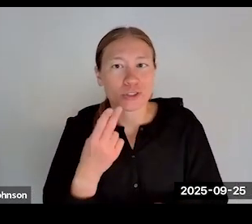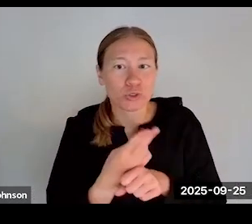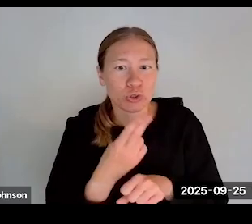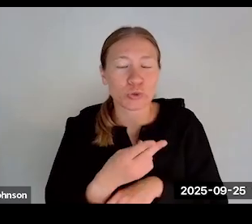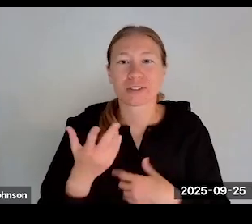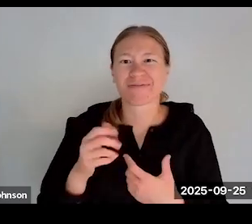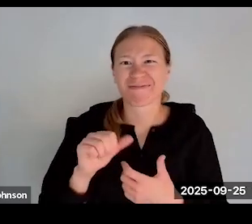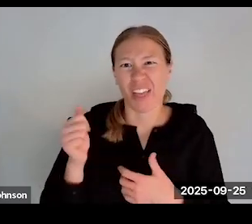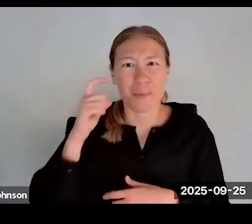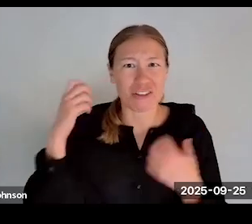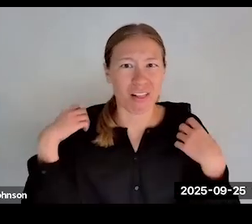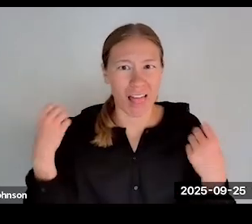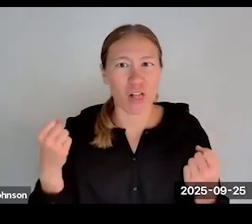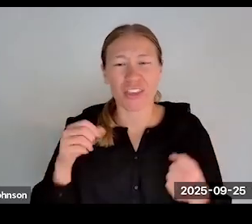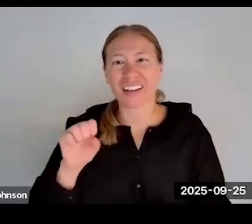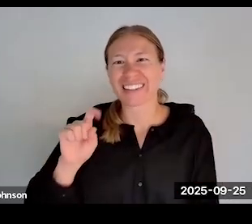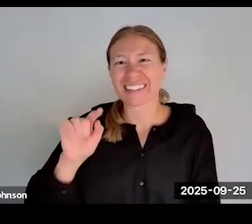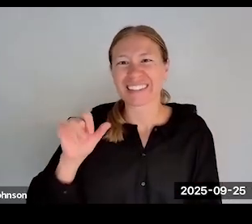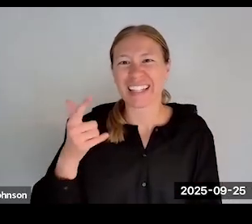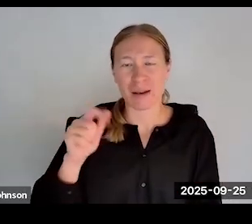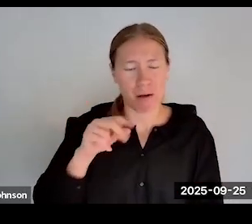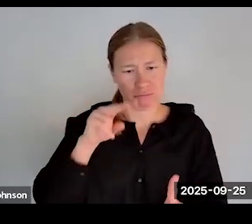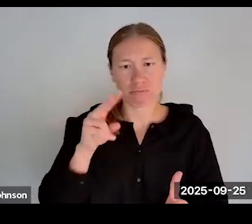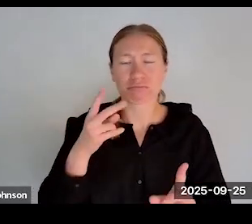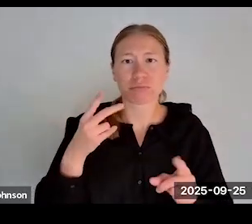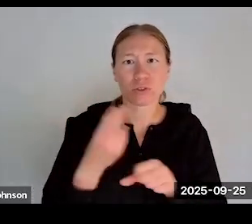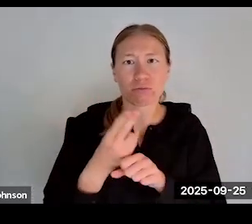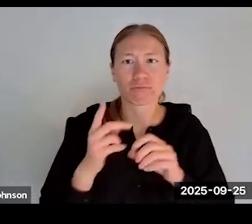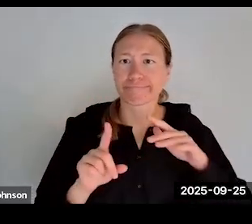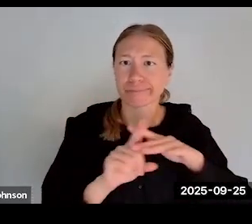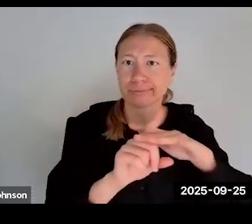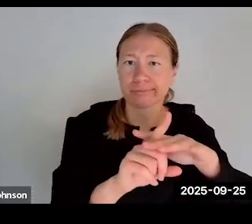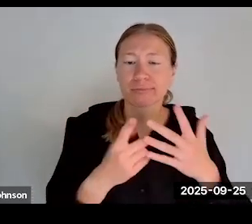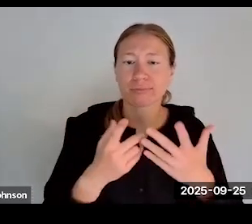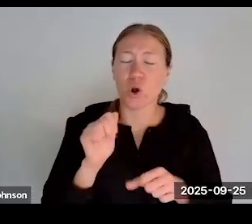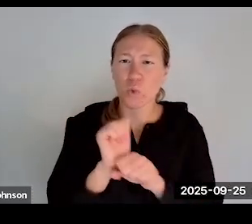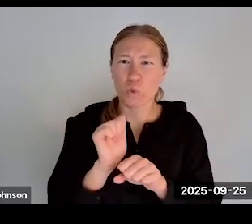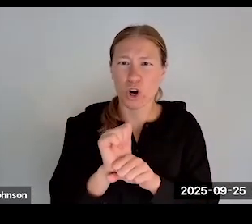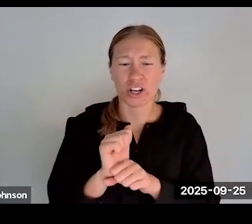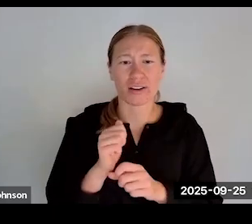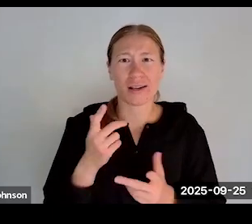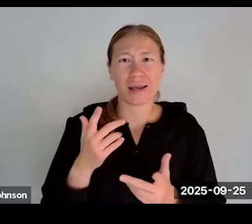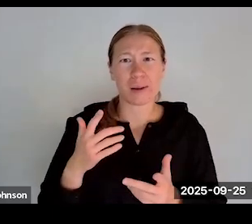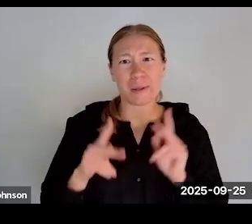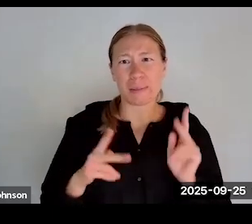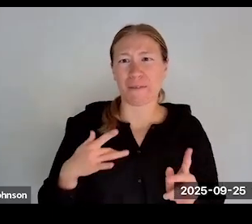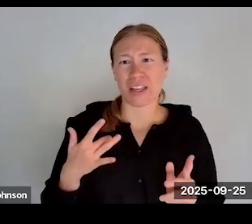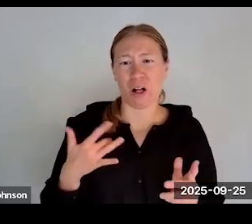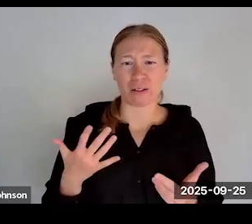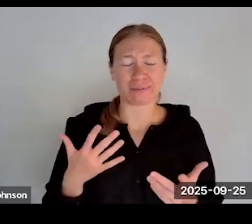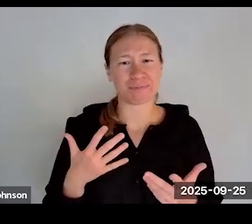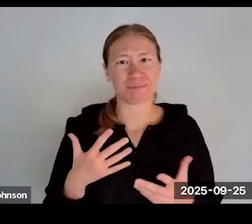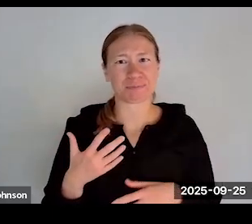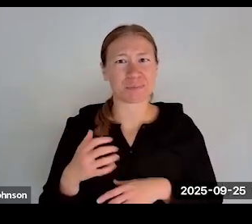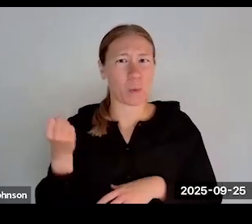shows up in the words that we use. In the workplace, this stigma can discourage people from requesting the accommodations they may